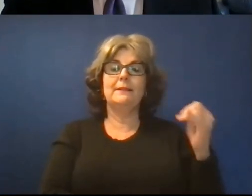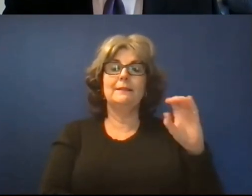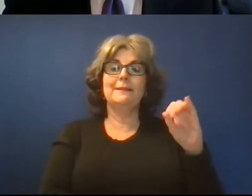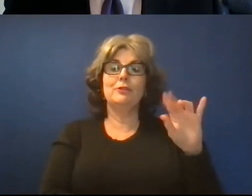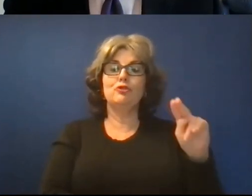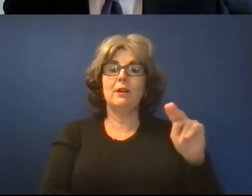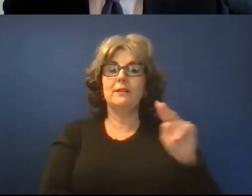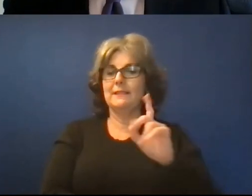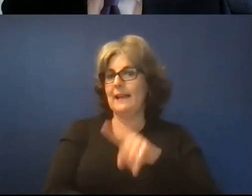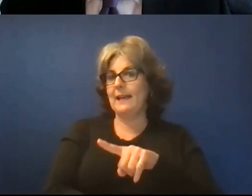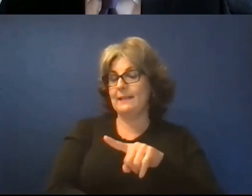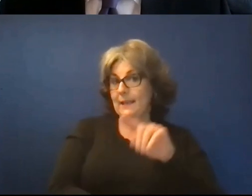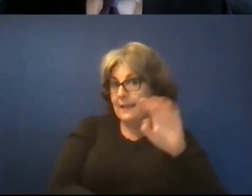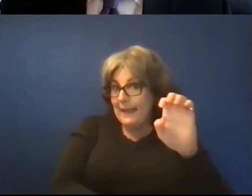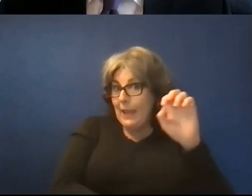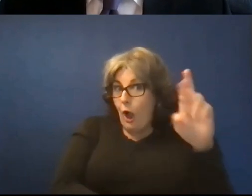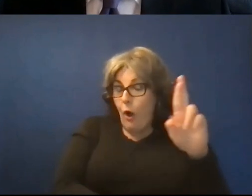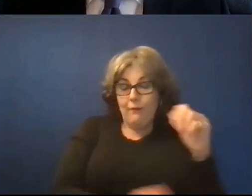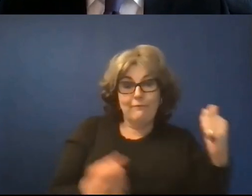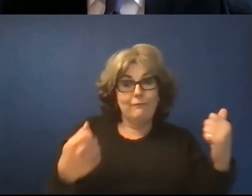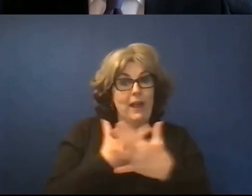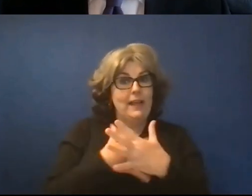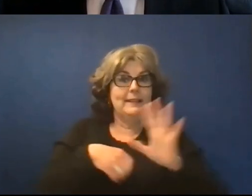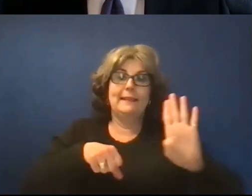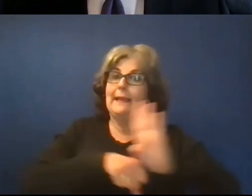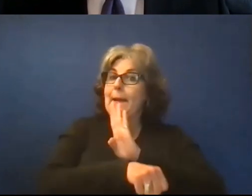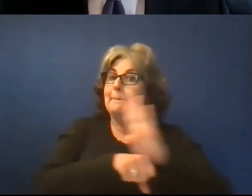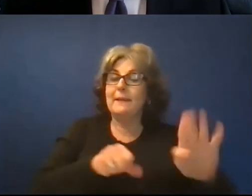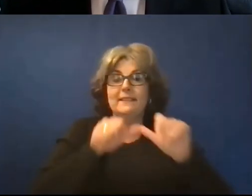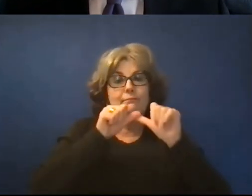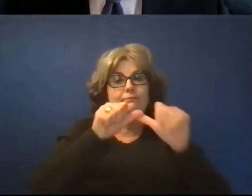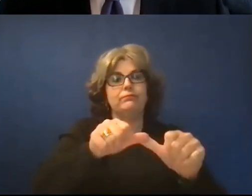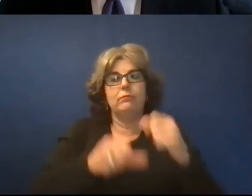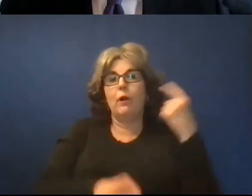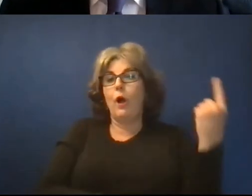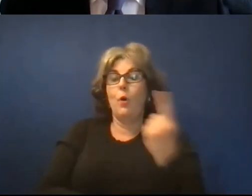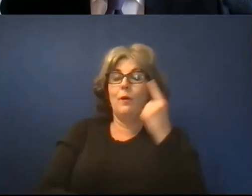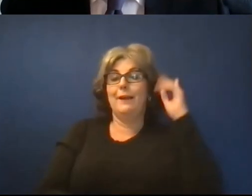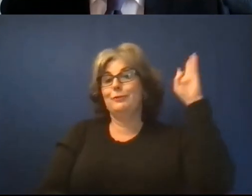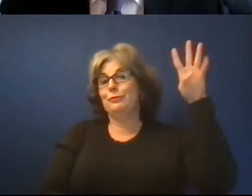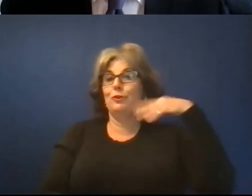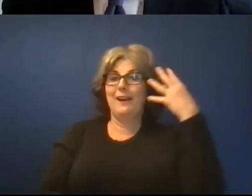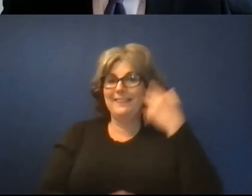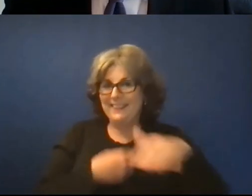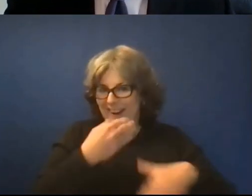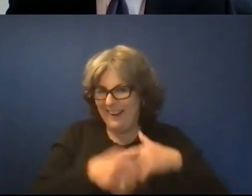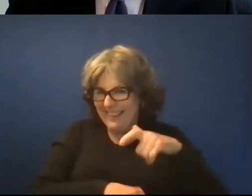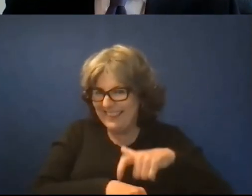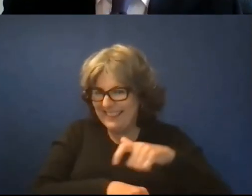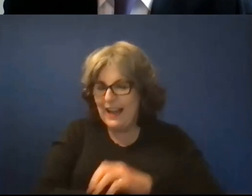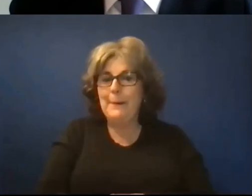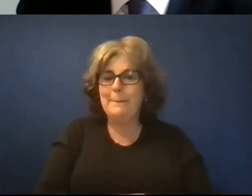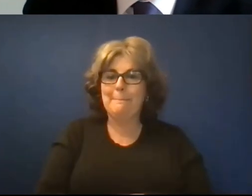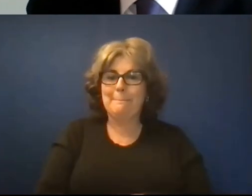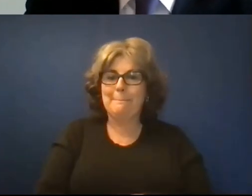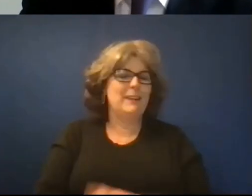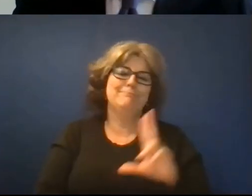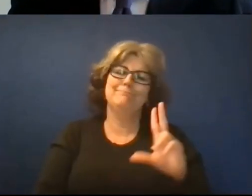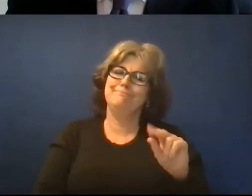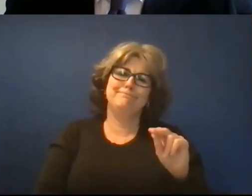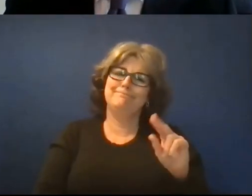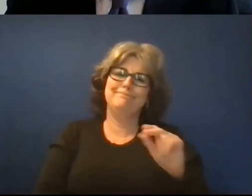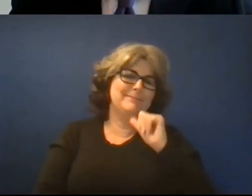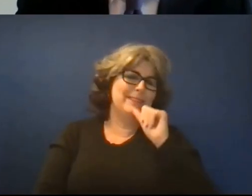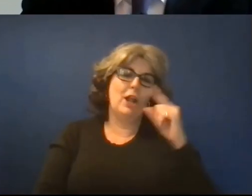Weller. Is the ER frantic and busy all the time? Is it crazy all the time? No, not all the